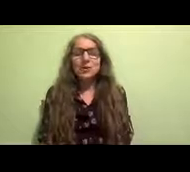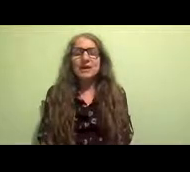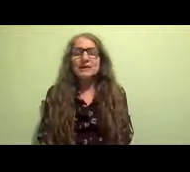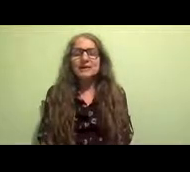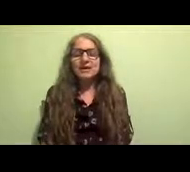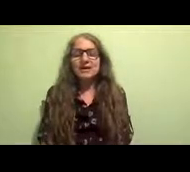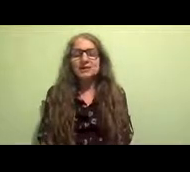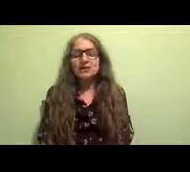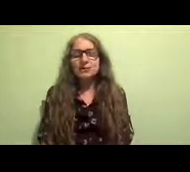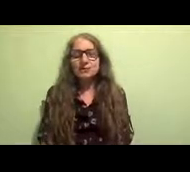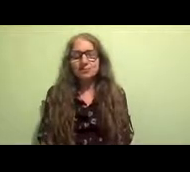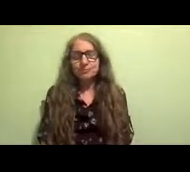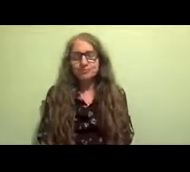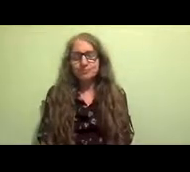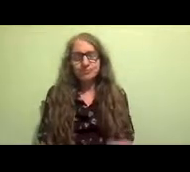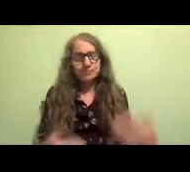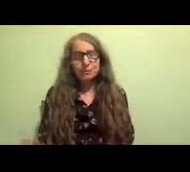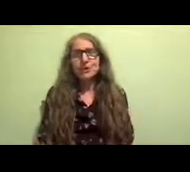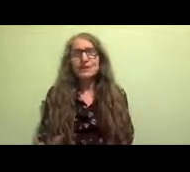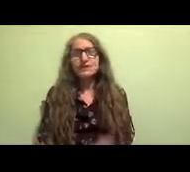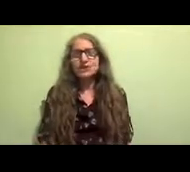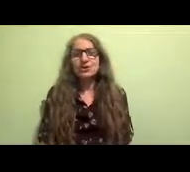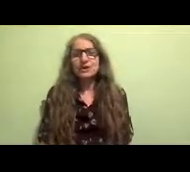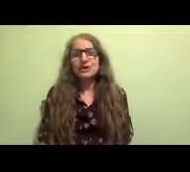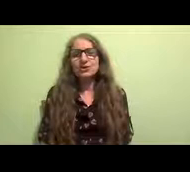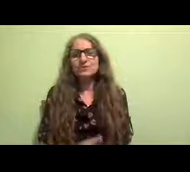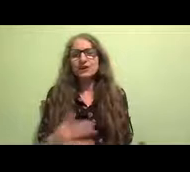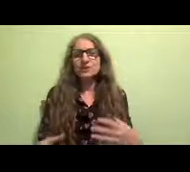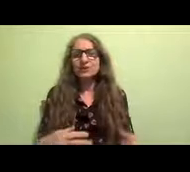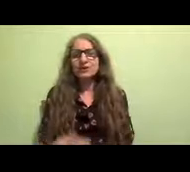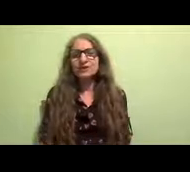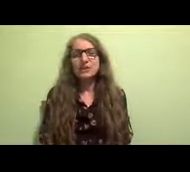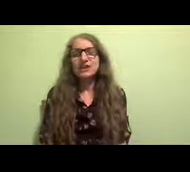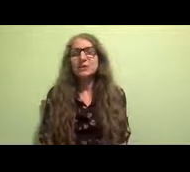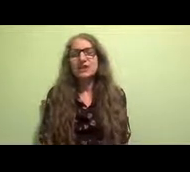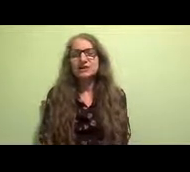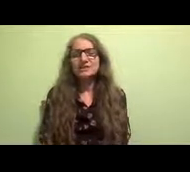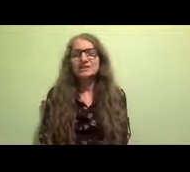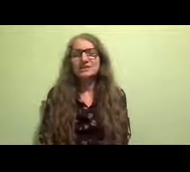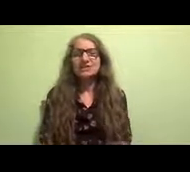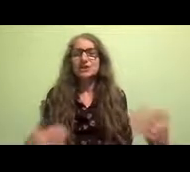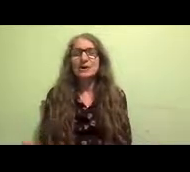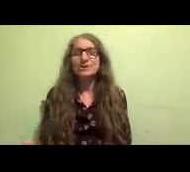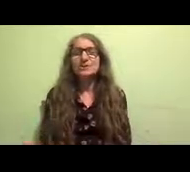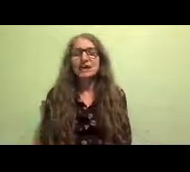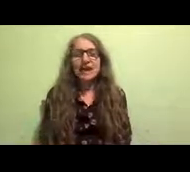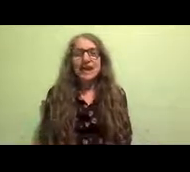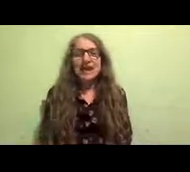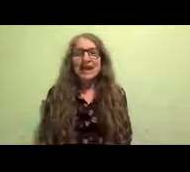we decided to put on this show that corresponded with the spring equinox and the snow